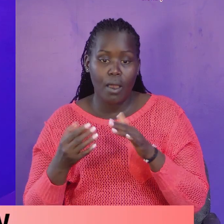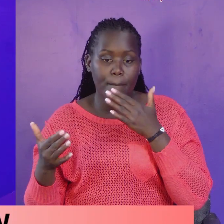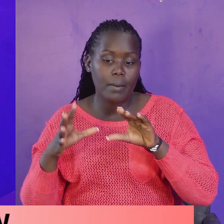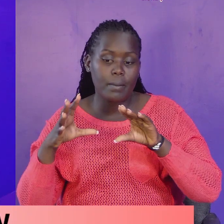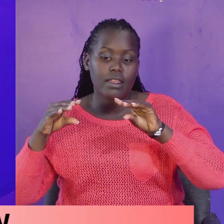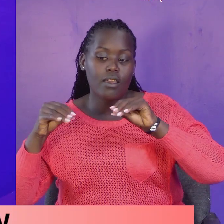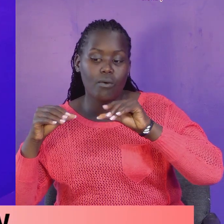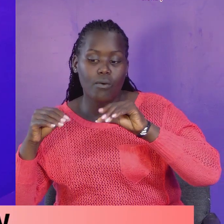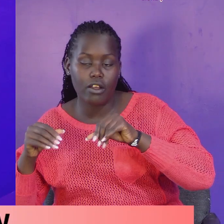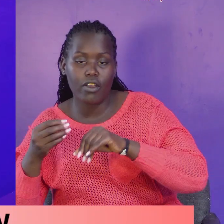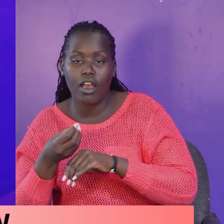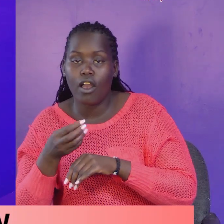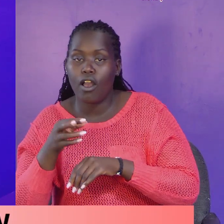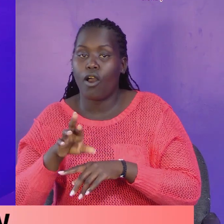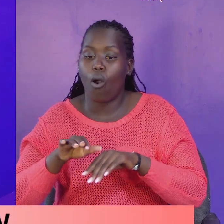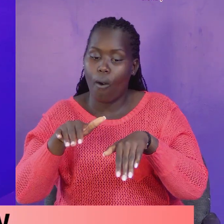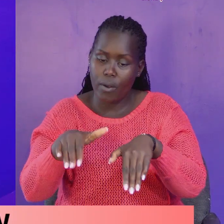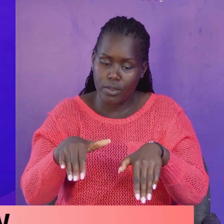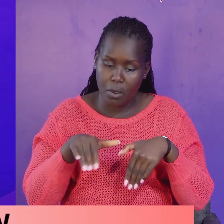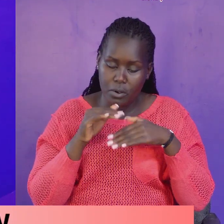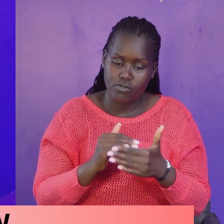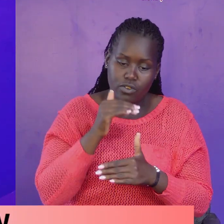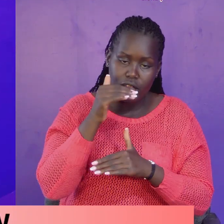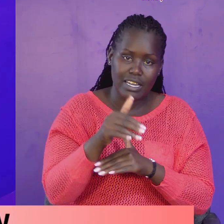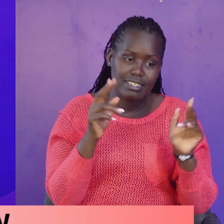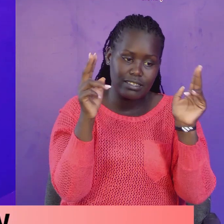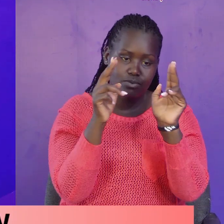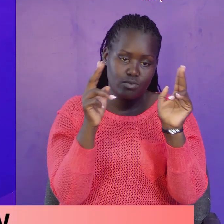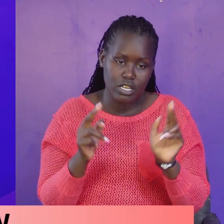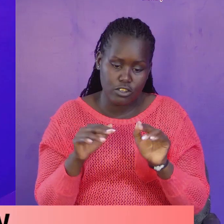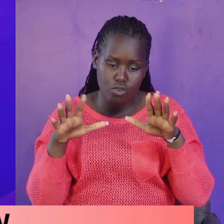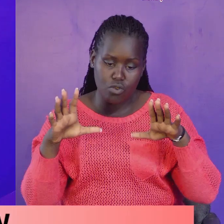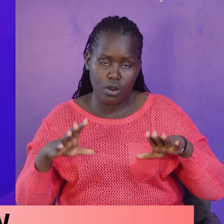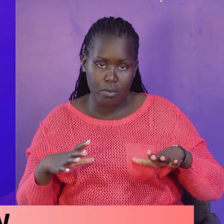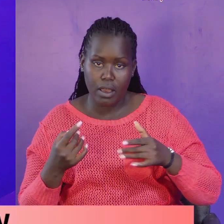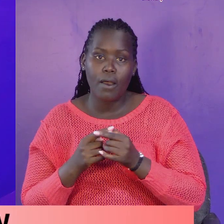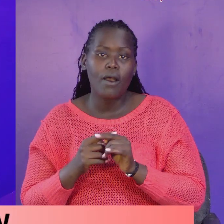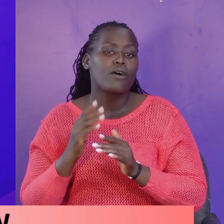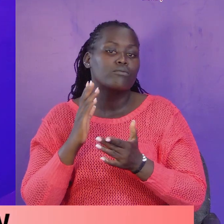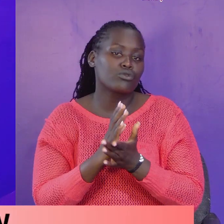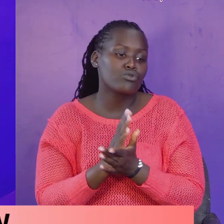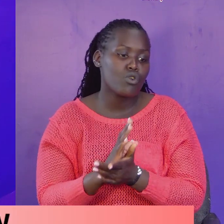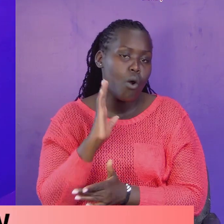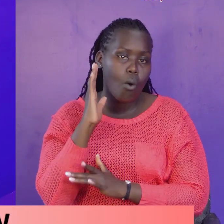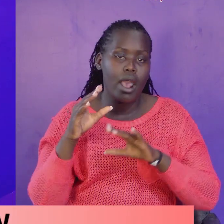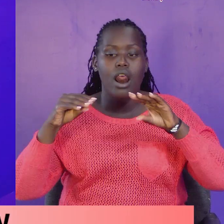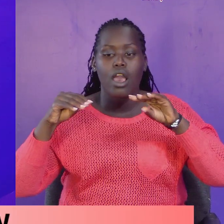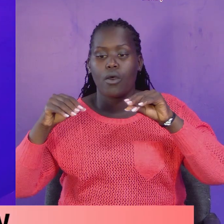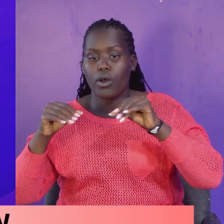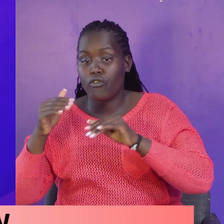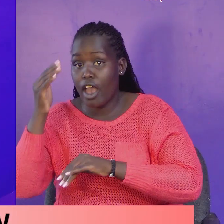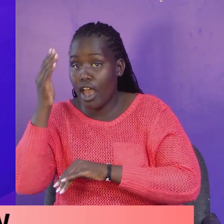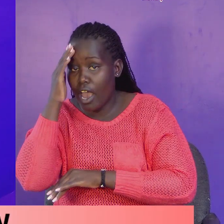or they wait for the next international break. Of course, they will qualify. I know for